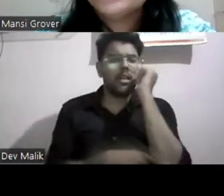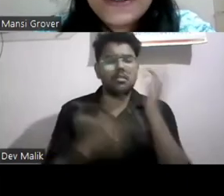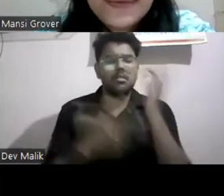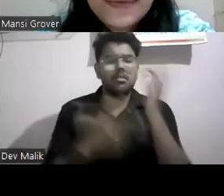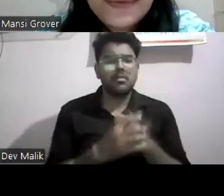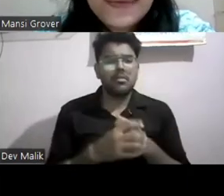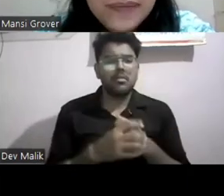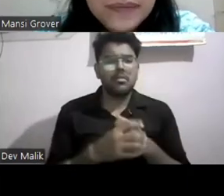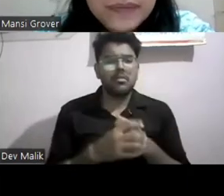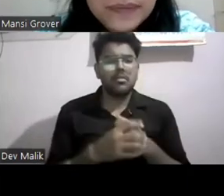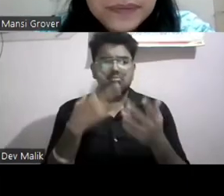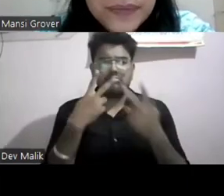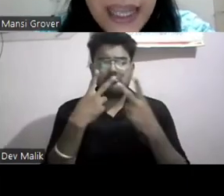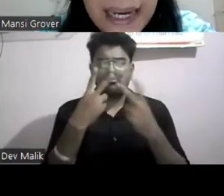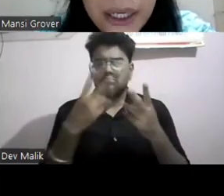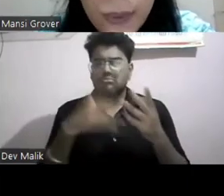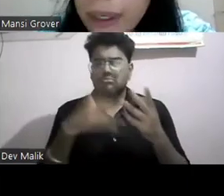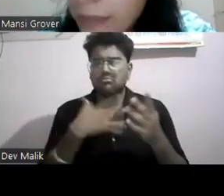feeling you get?